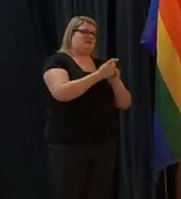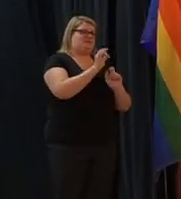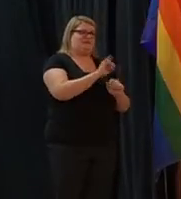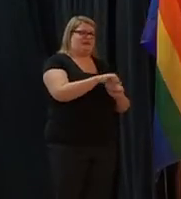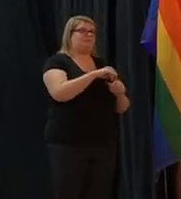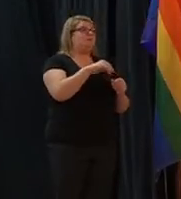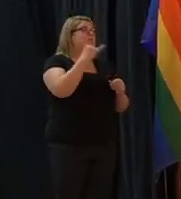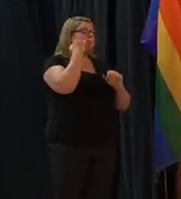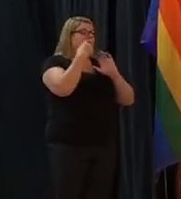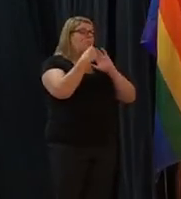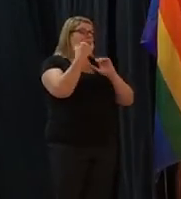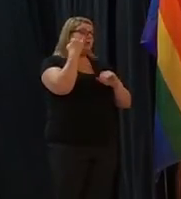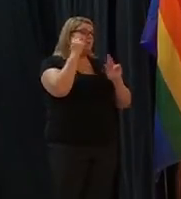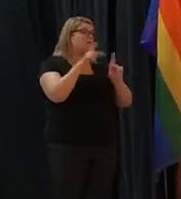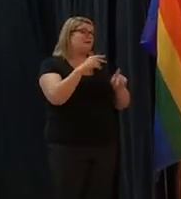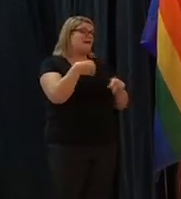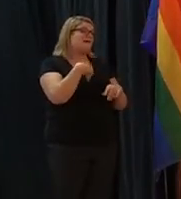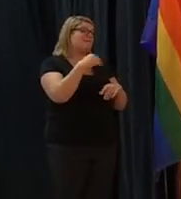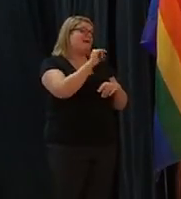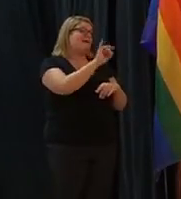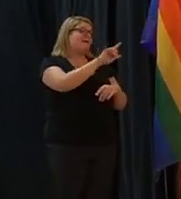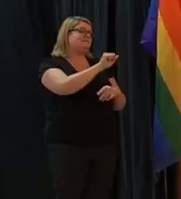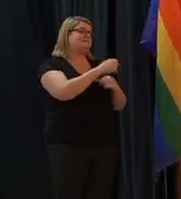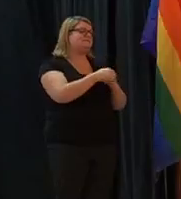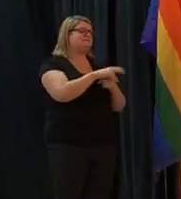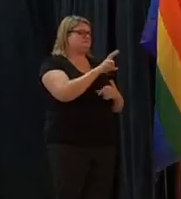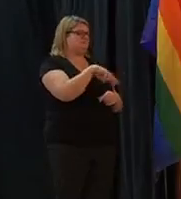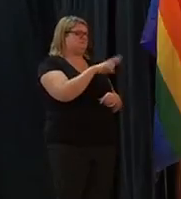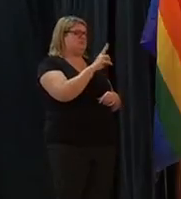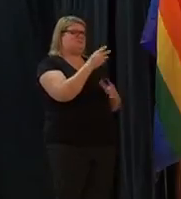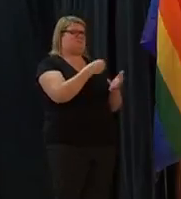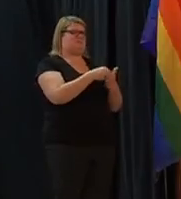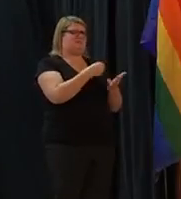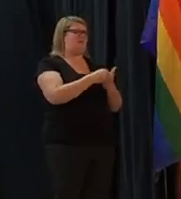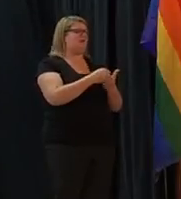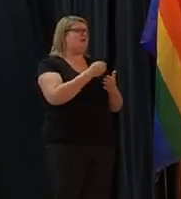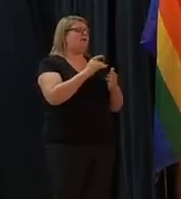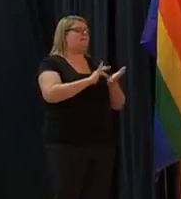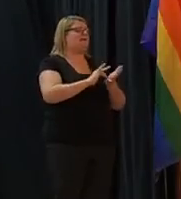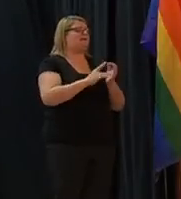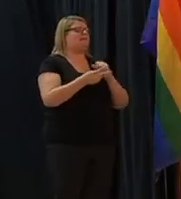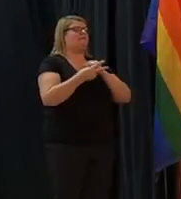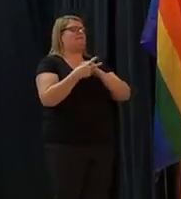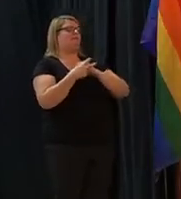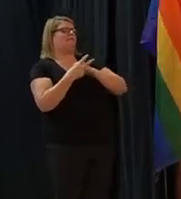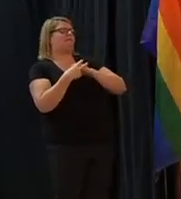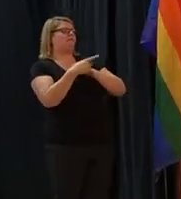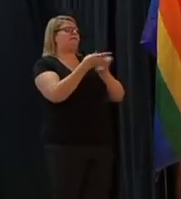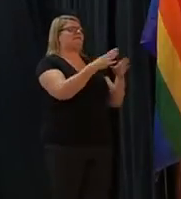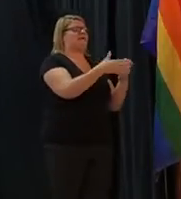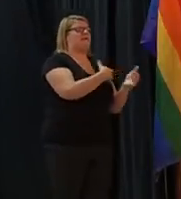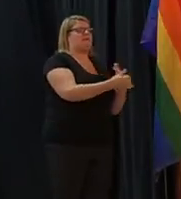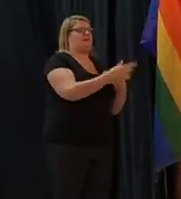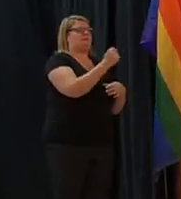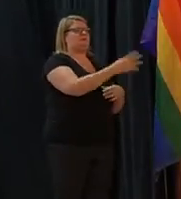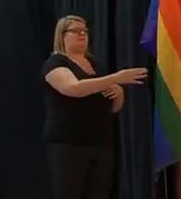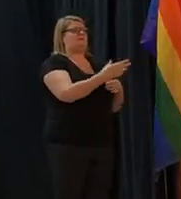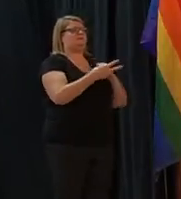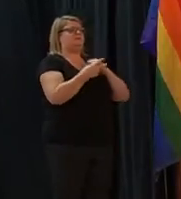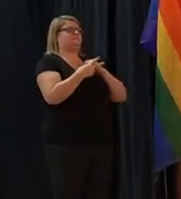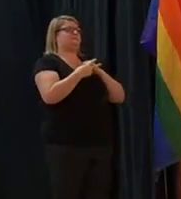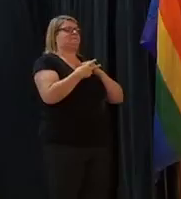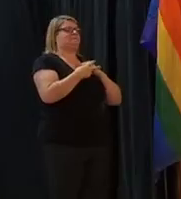got AIDS. Why should we waste this medicine if you are dead? And